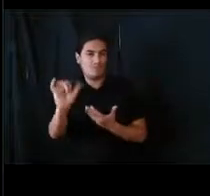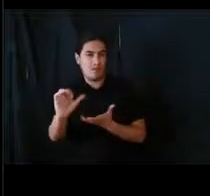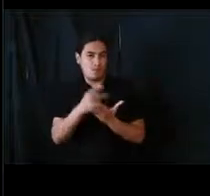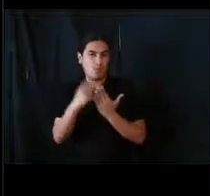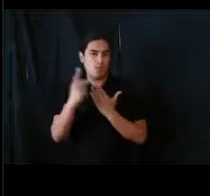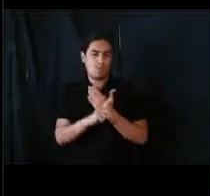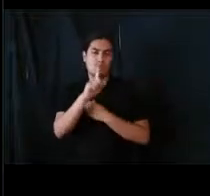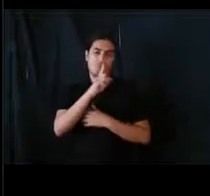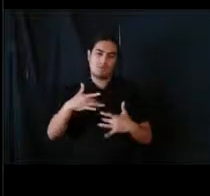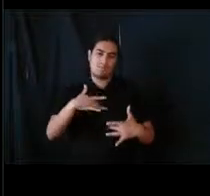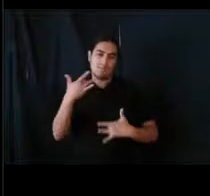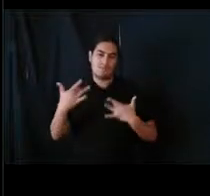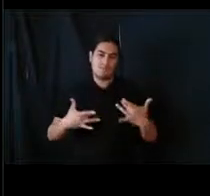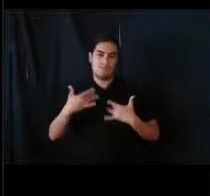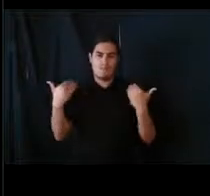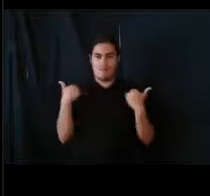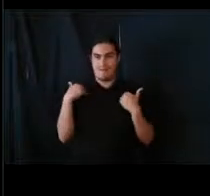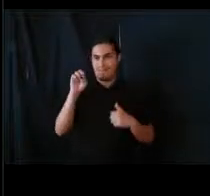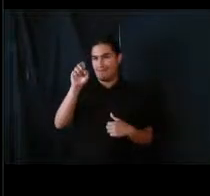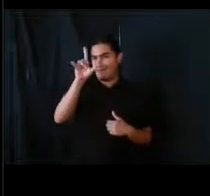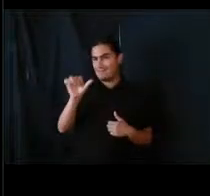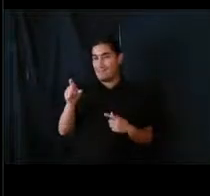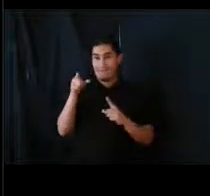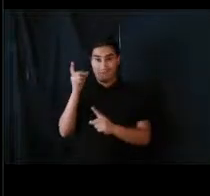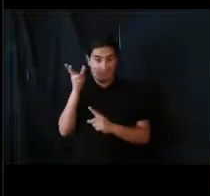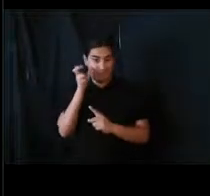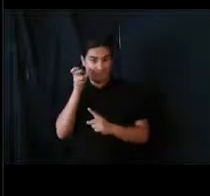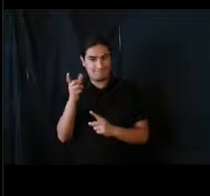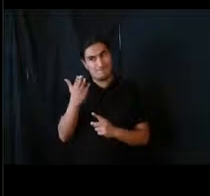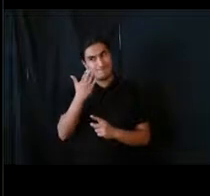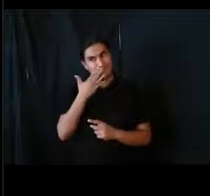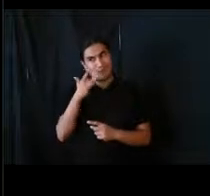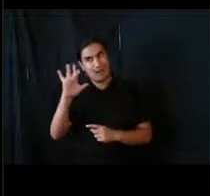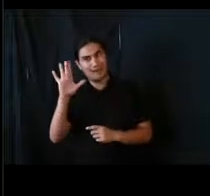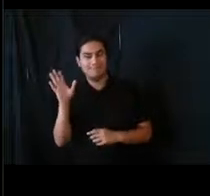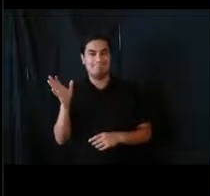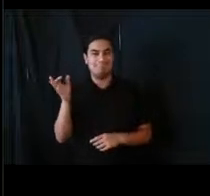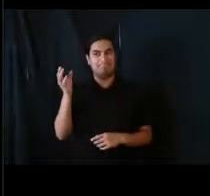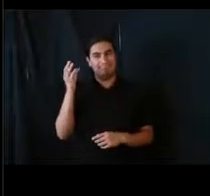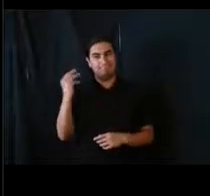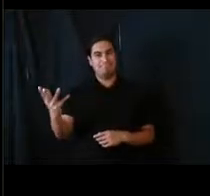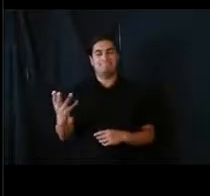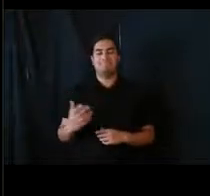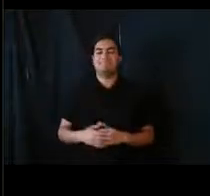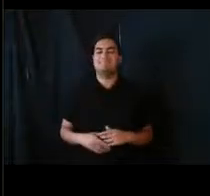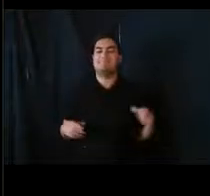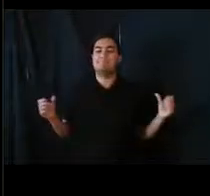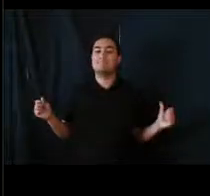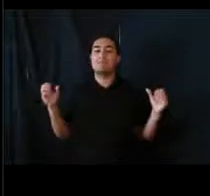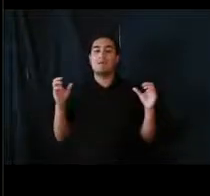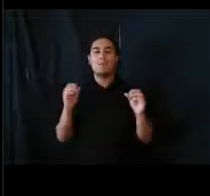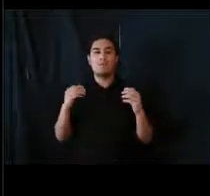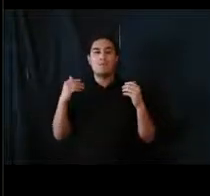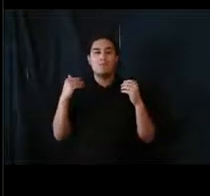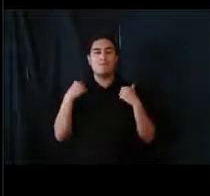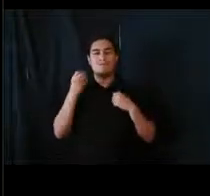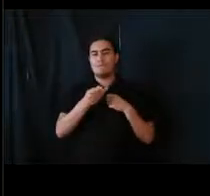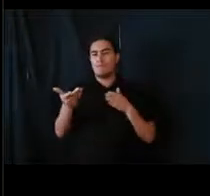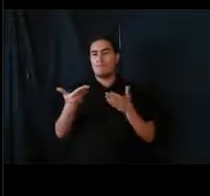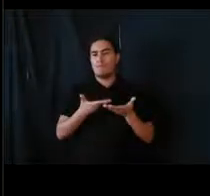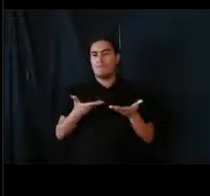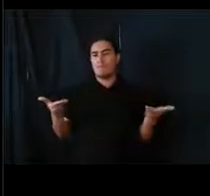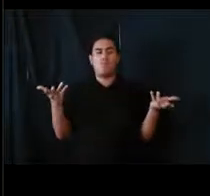have alyssa alyssa if you're listening that's a pretty big lift good luck um so we have a couple things that